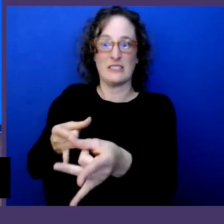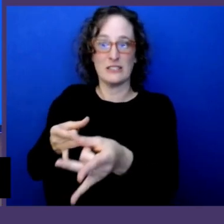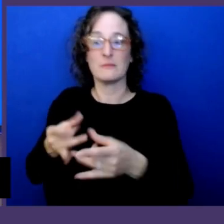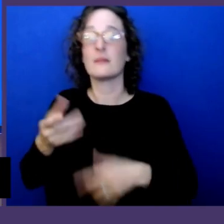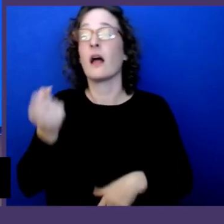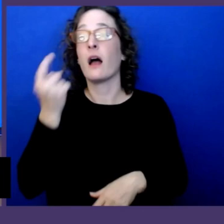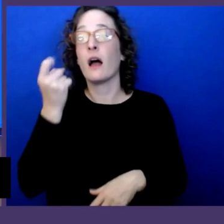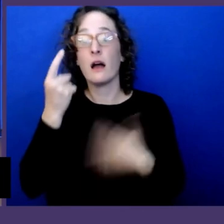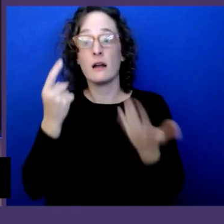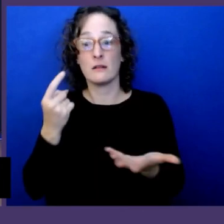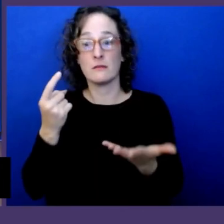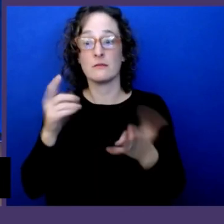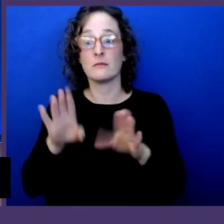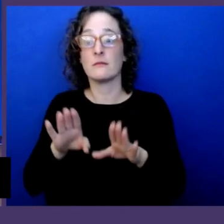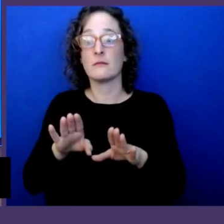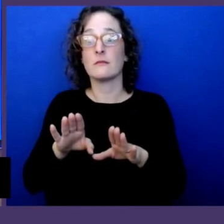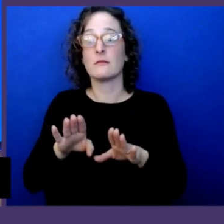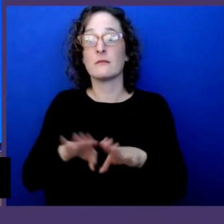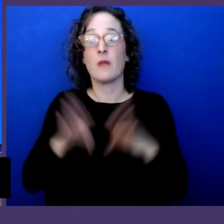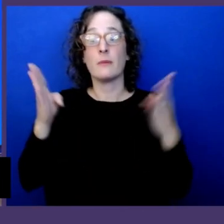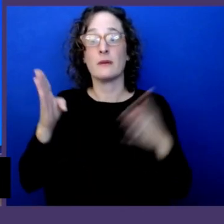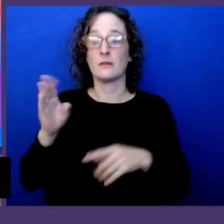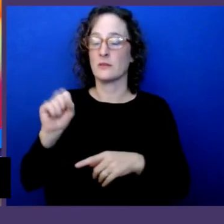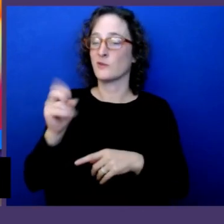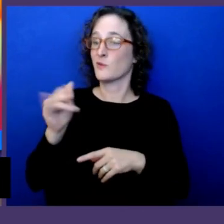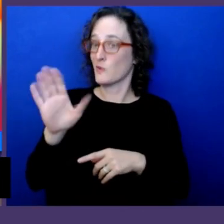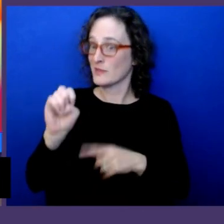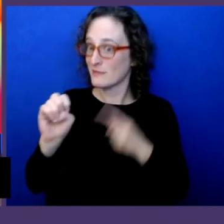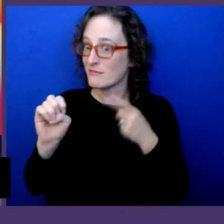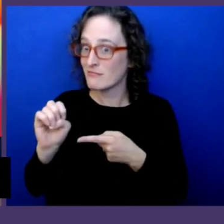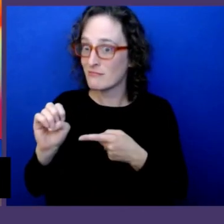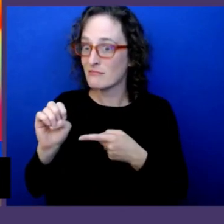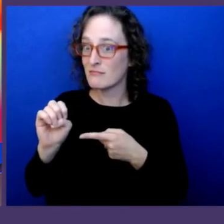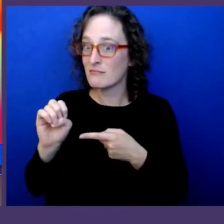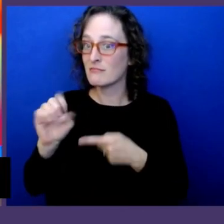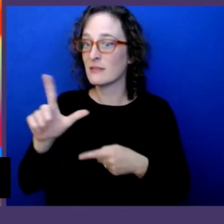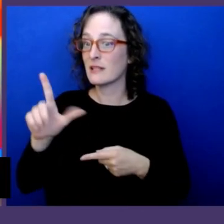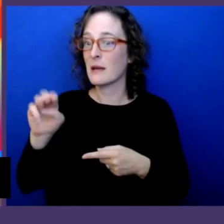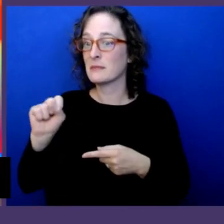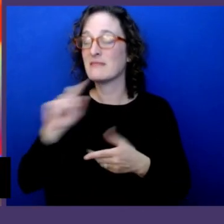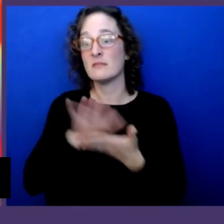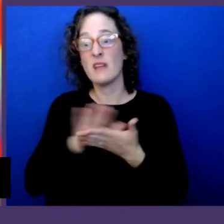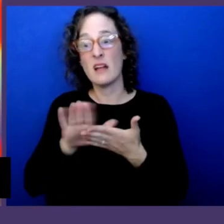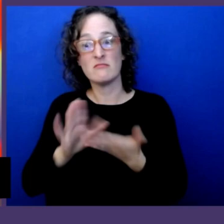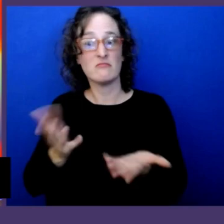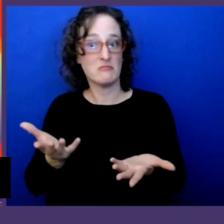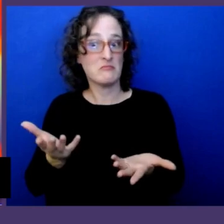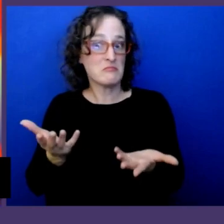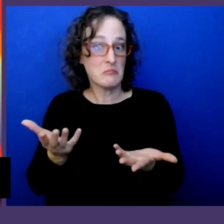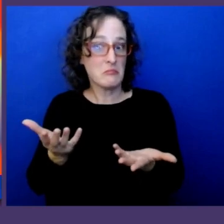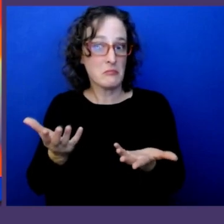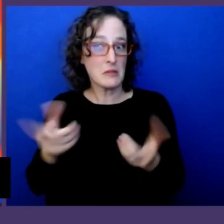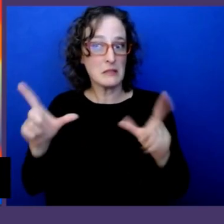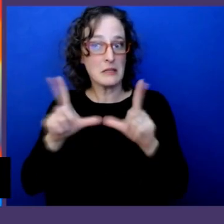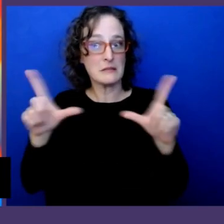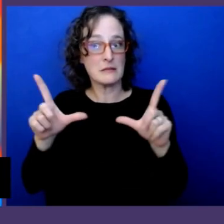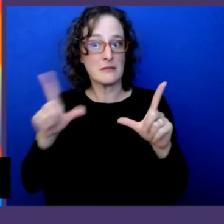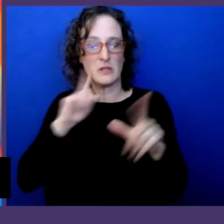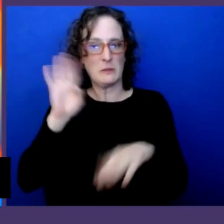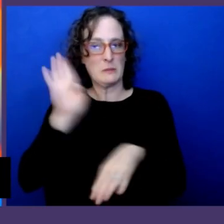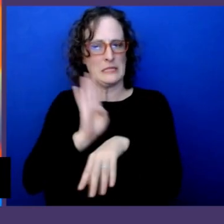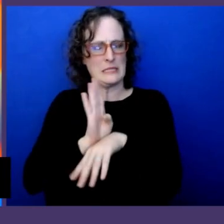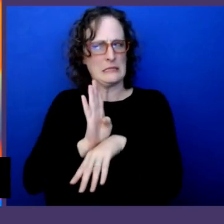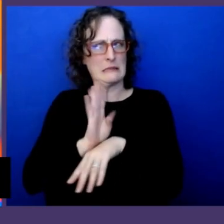think Llama is quite nice, although it is not commercially licensed, I believe, right now. Some things to keep in mind is that